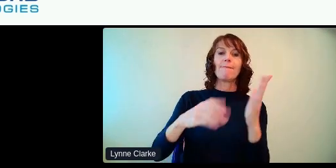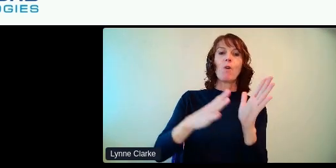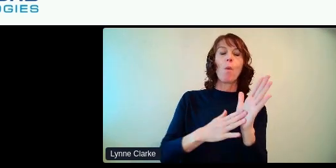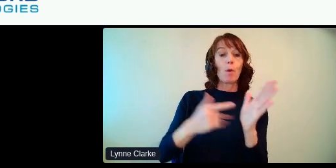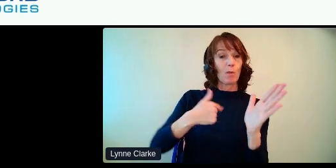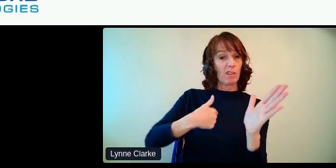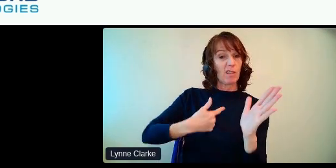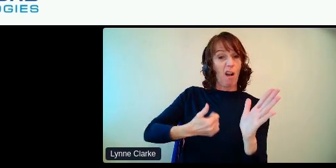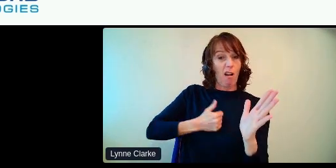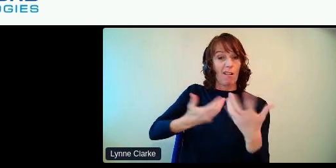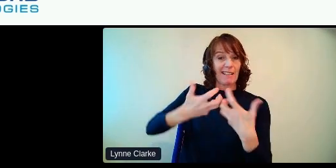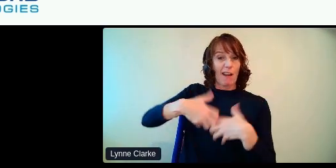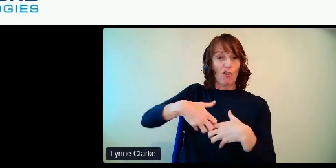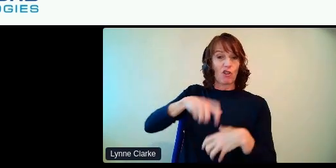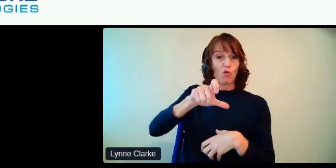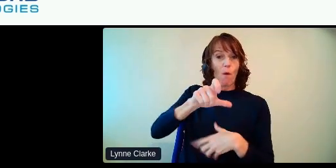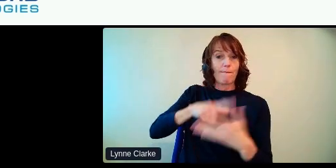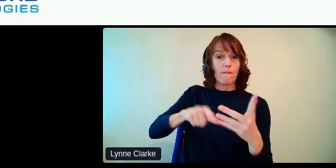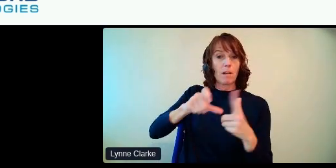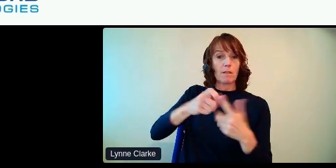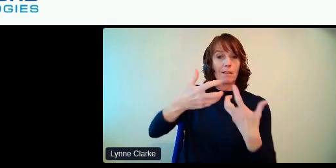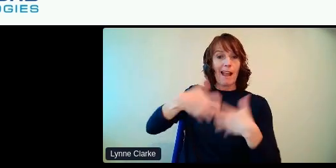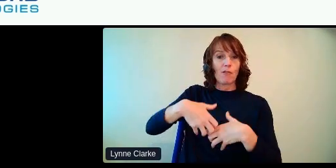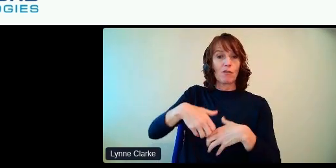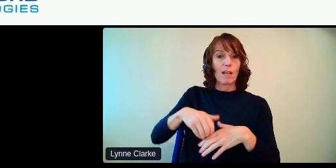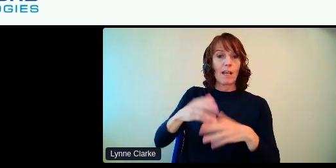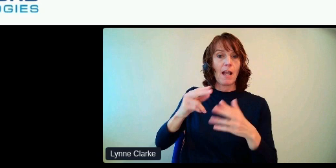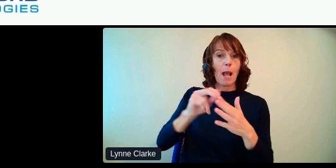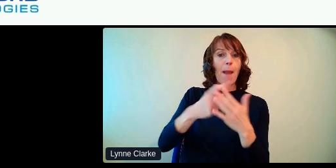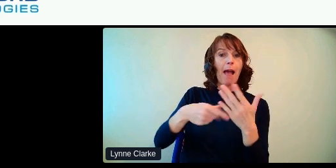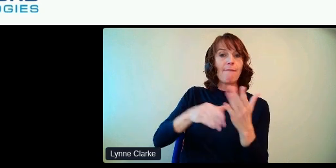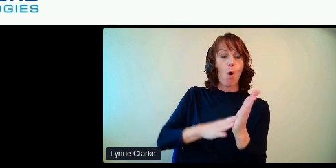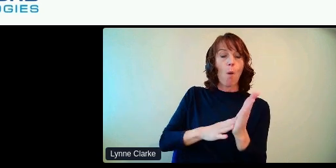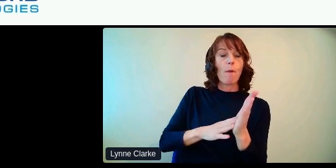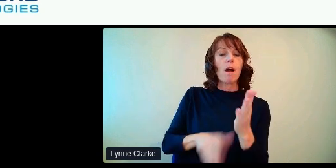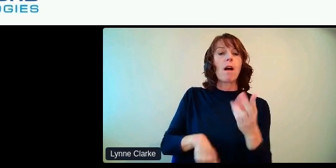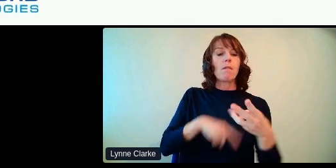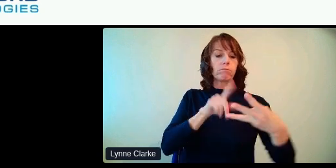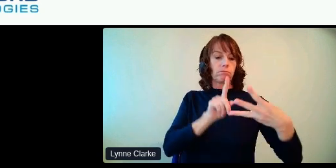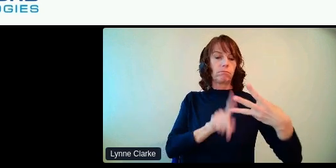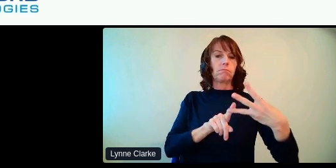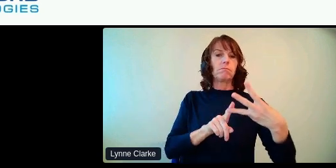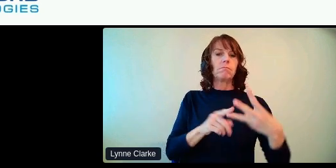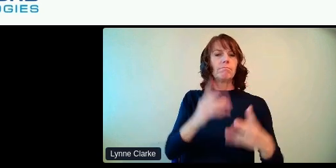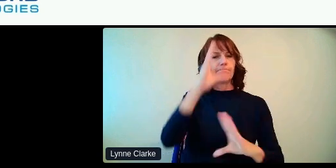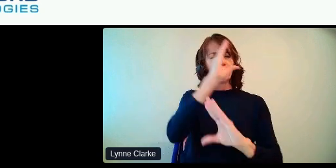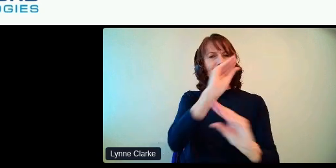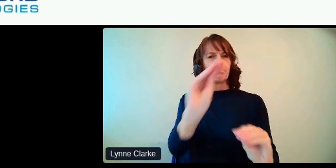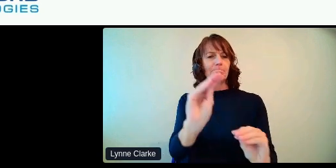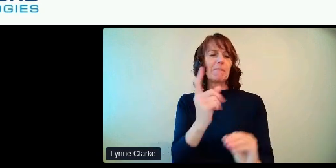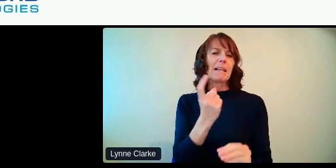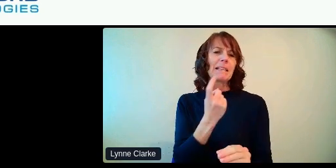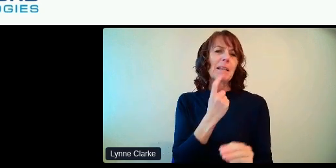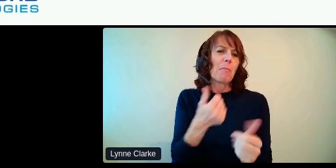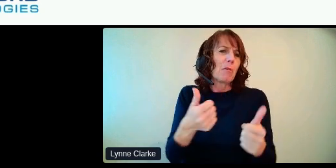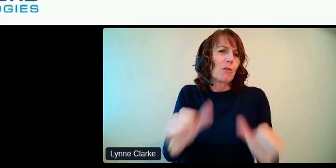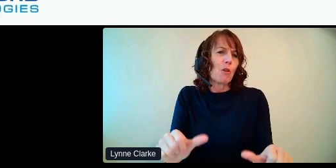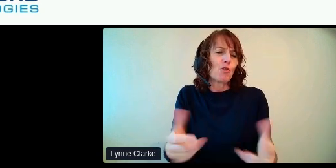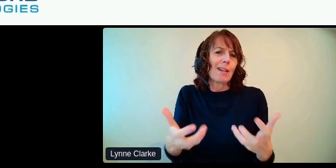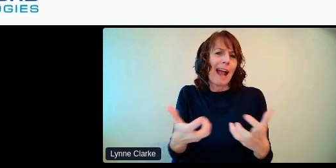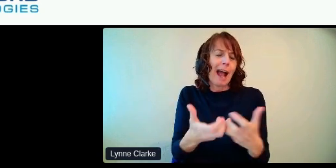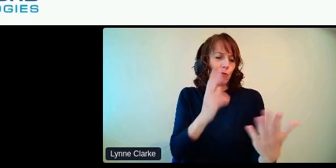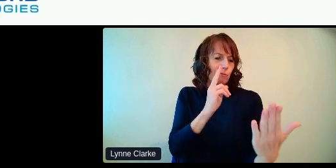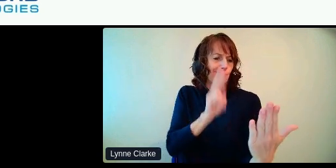platform. And then really talk to you about a simple solution for addressing document